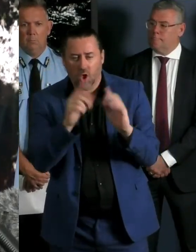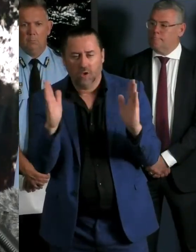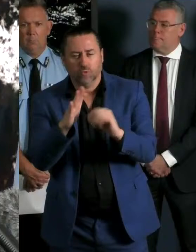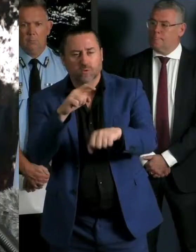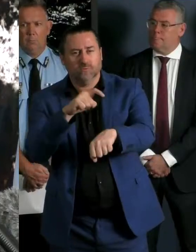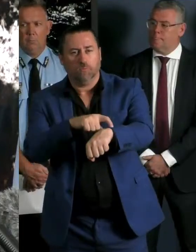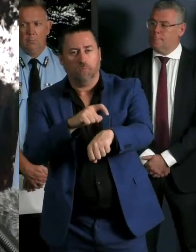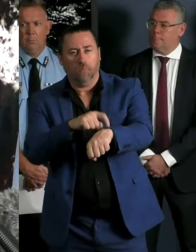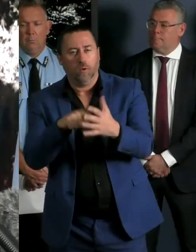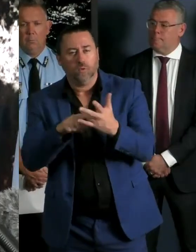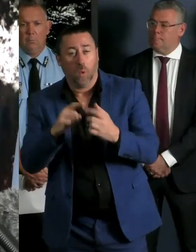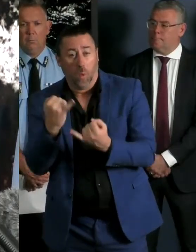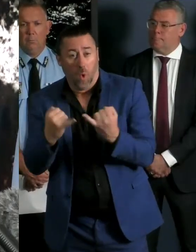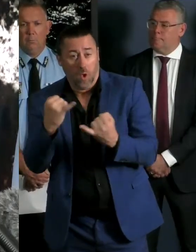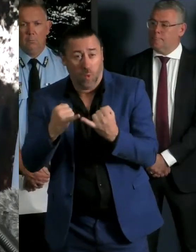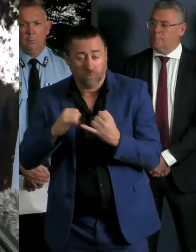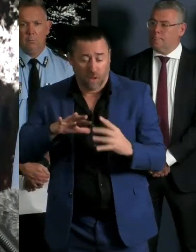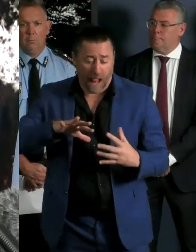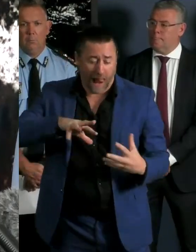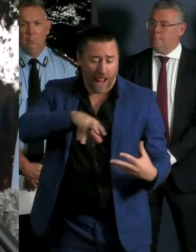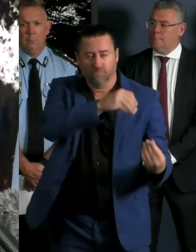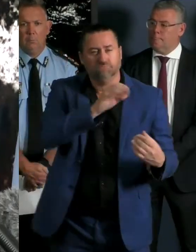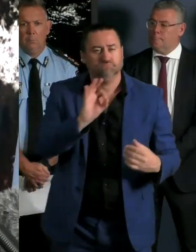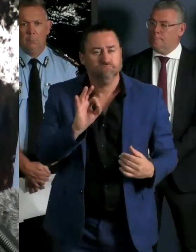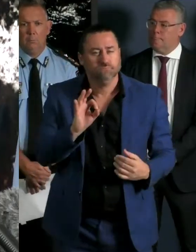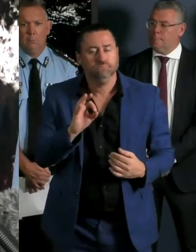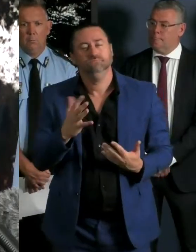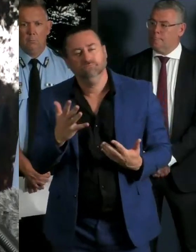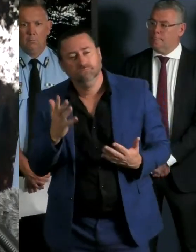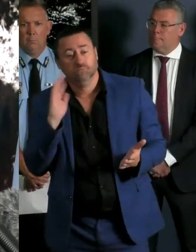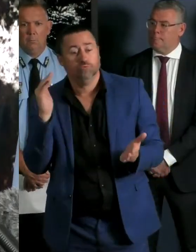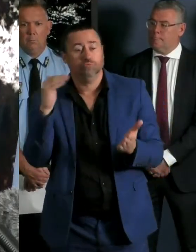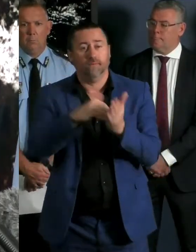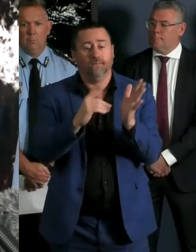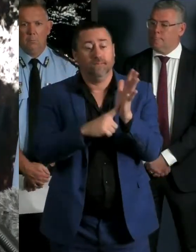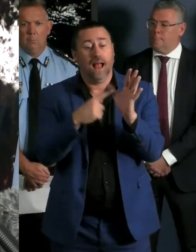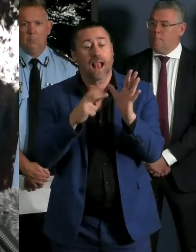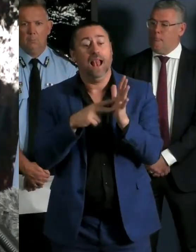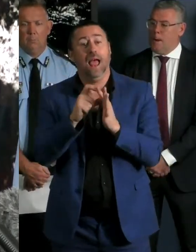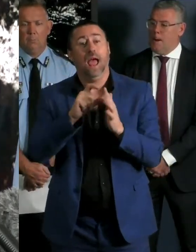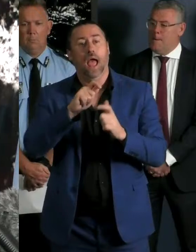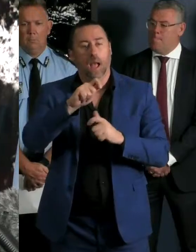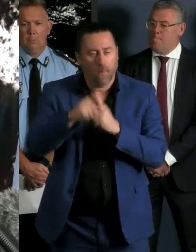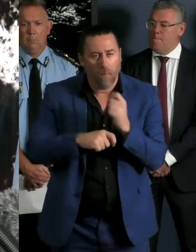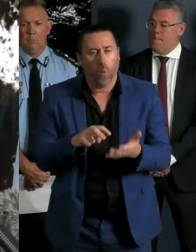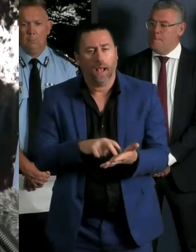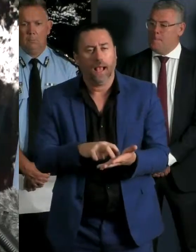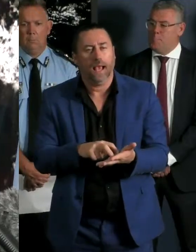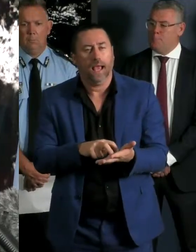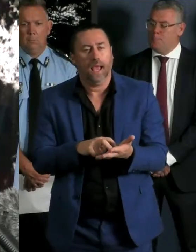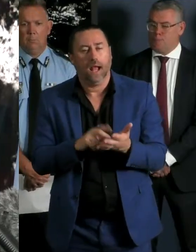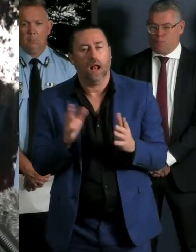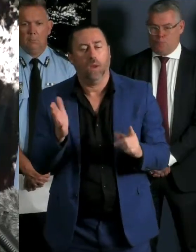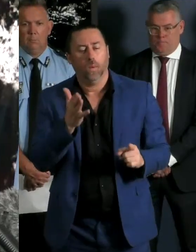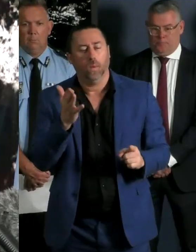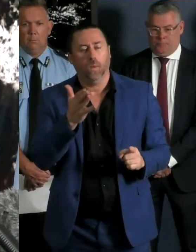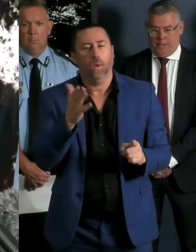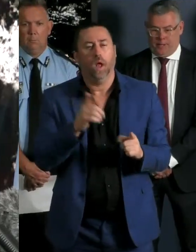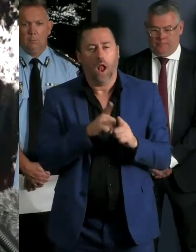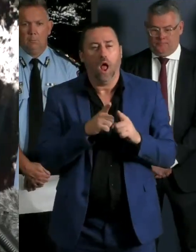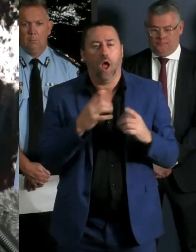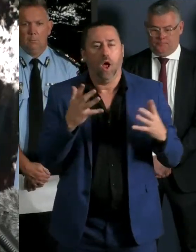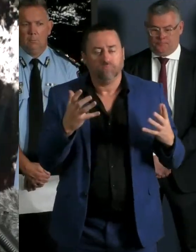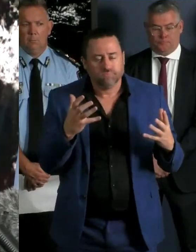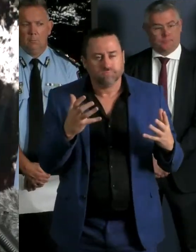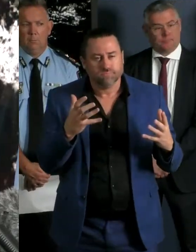2 system. And then once it reaches landfall, we are expecting it to weaken quite significantly, quite quickly into a low pressure